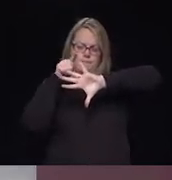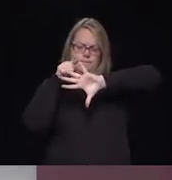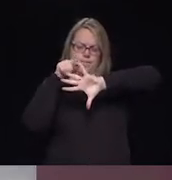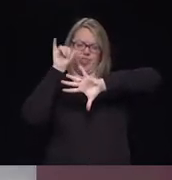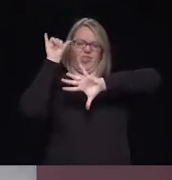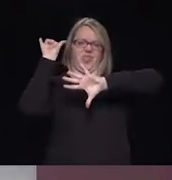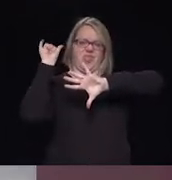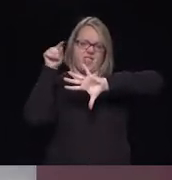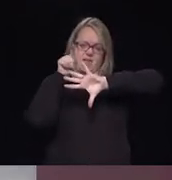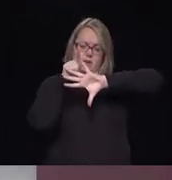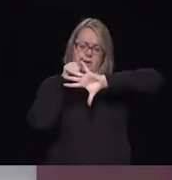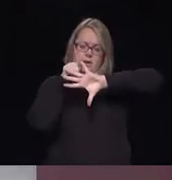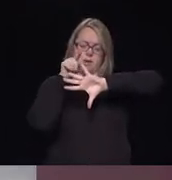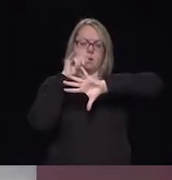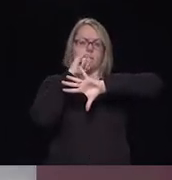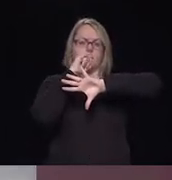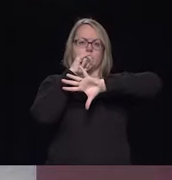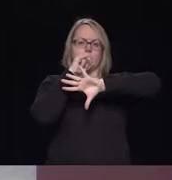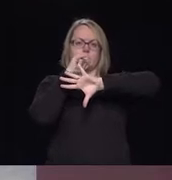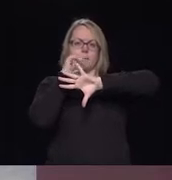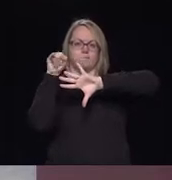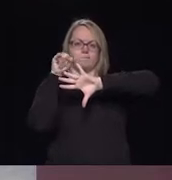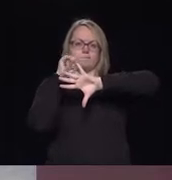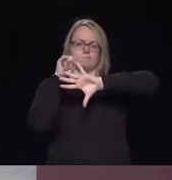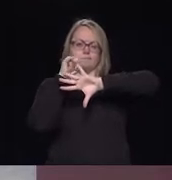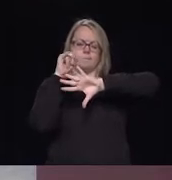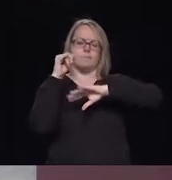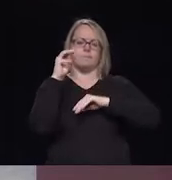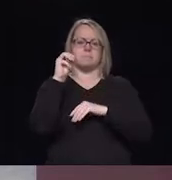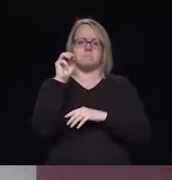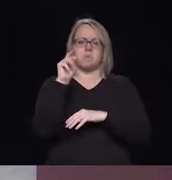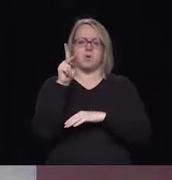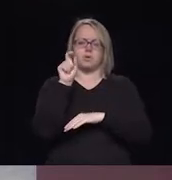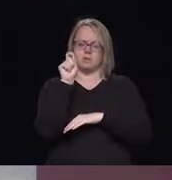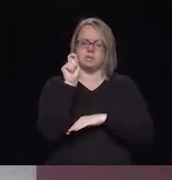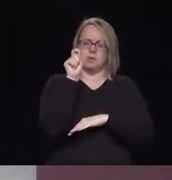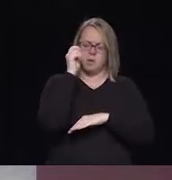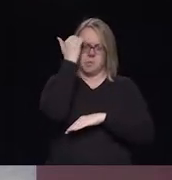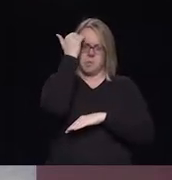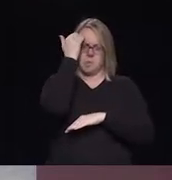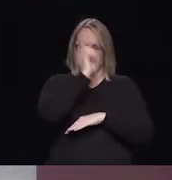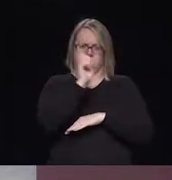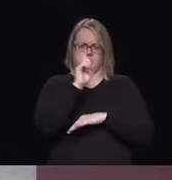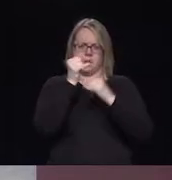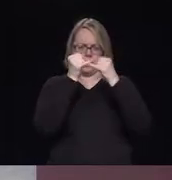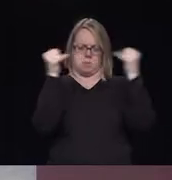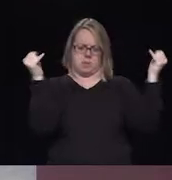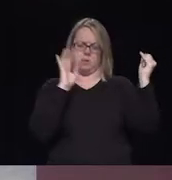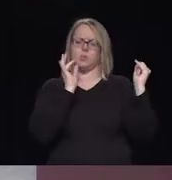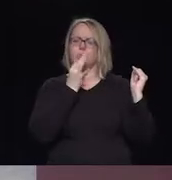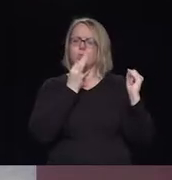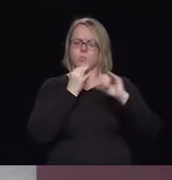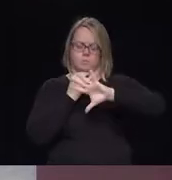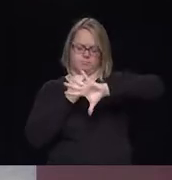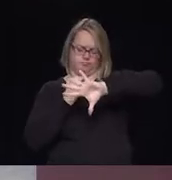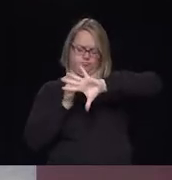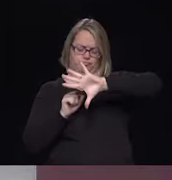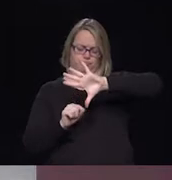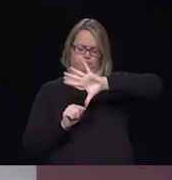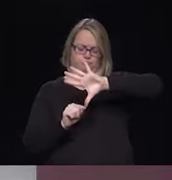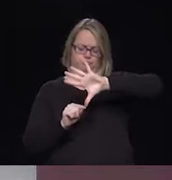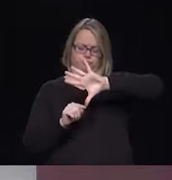using a little bit of white paint, make a little white dot at the pinky. This is just a mental note,